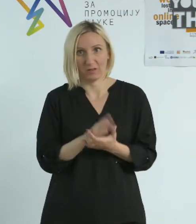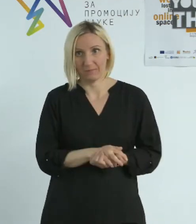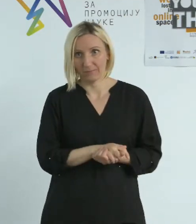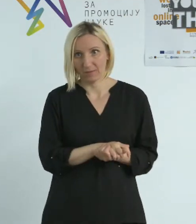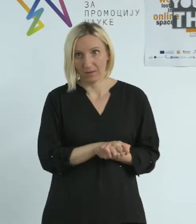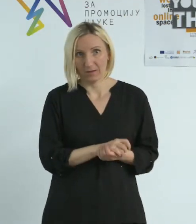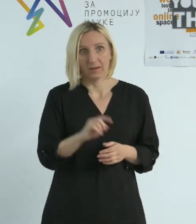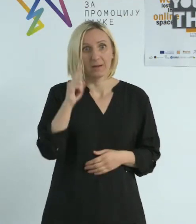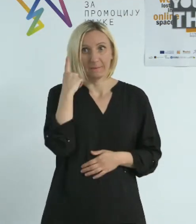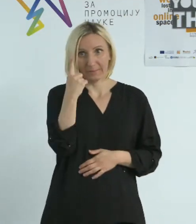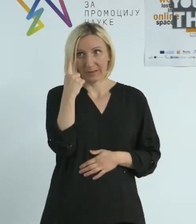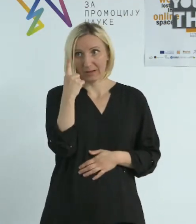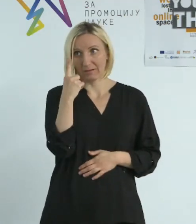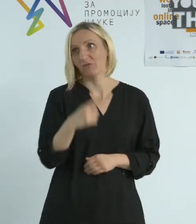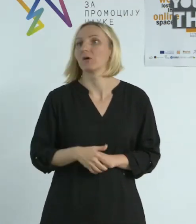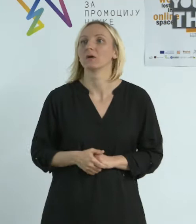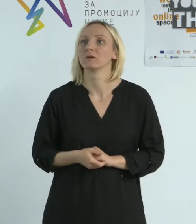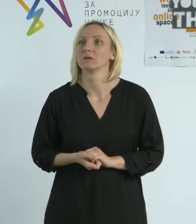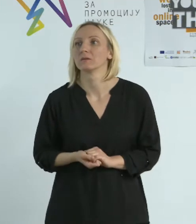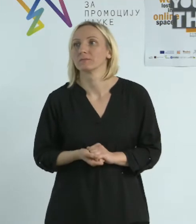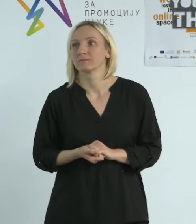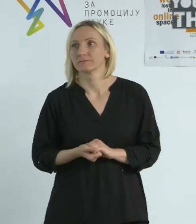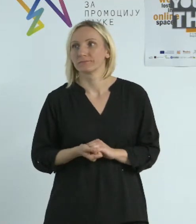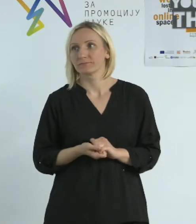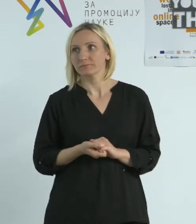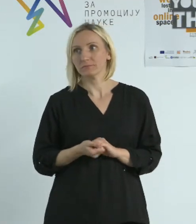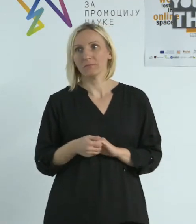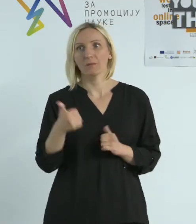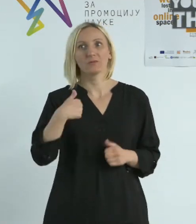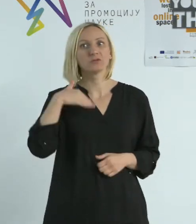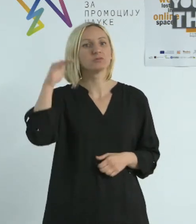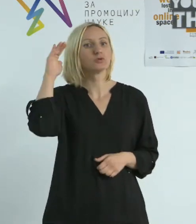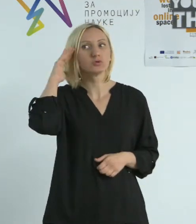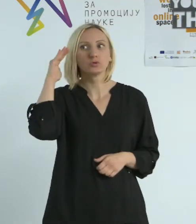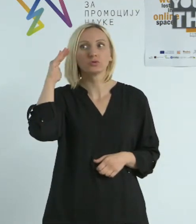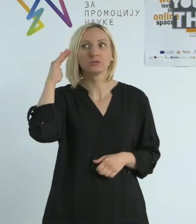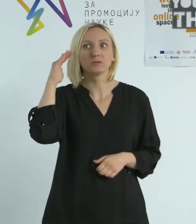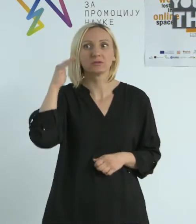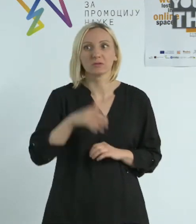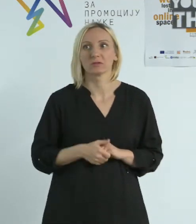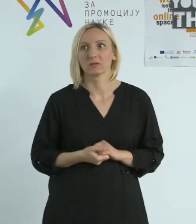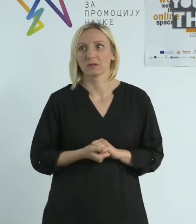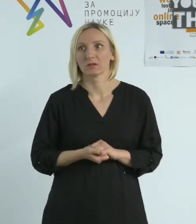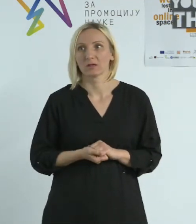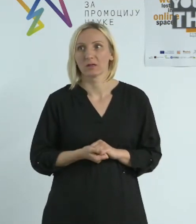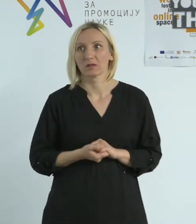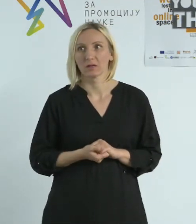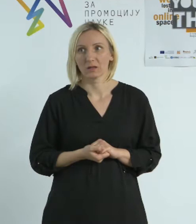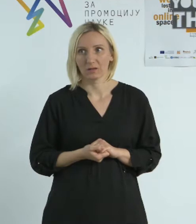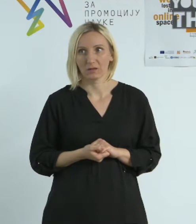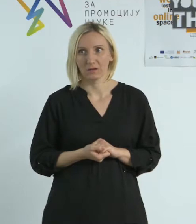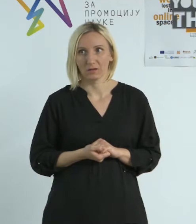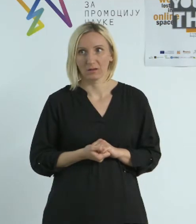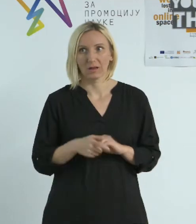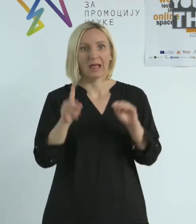so first things we will hear about the topic is. It's training